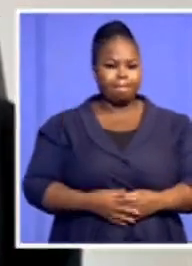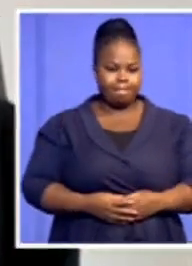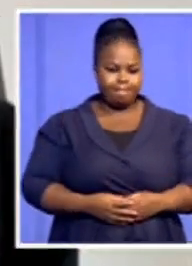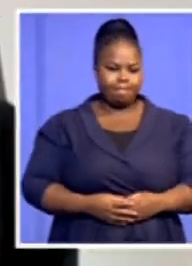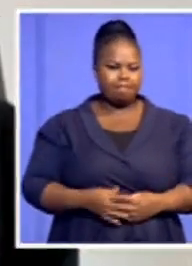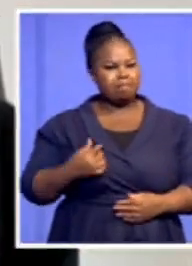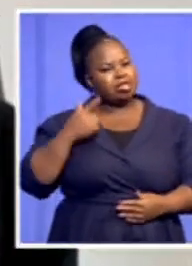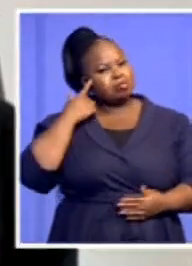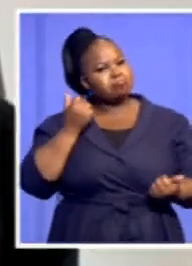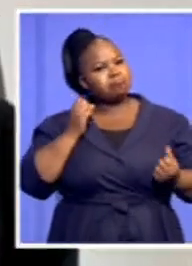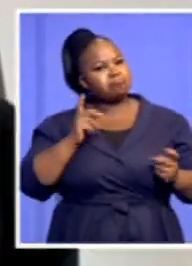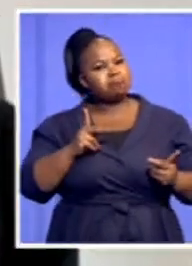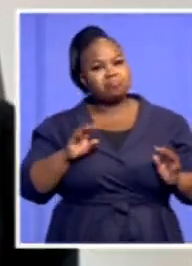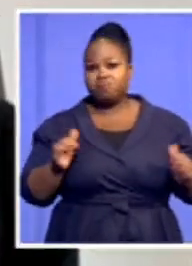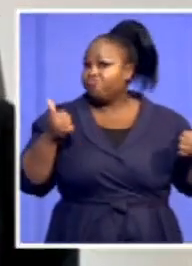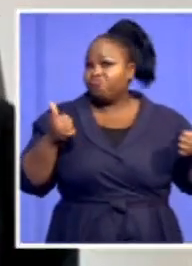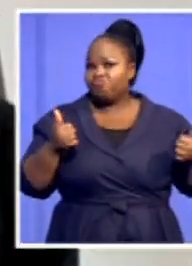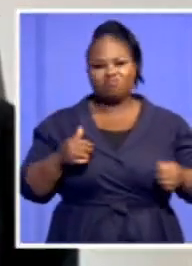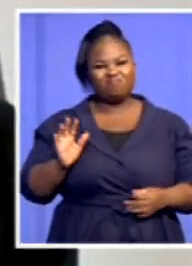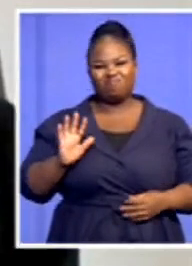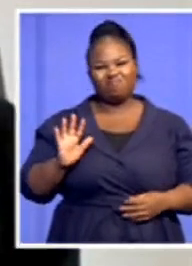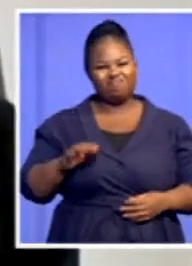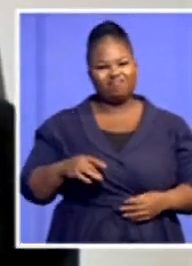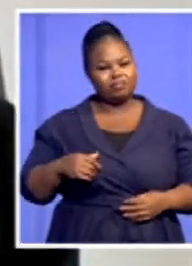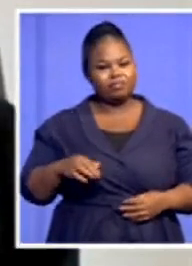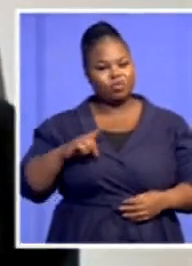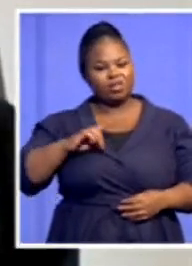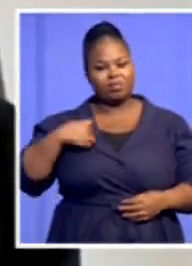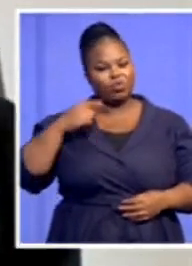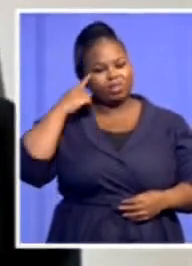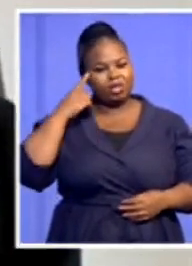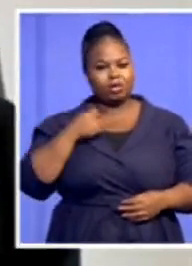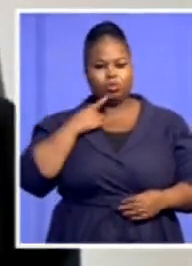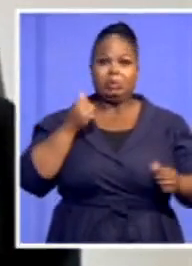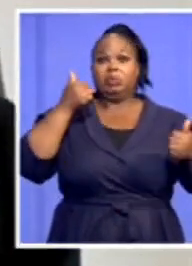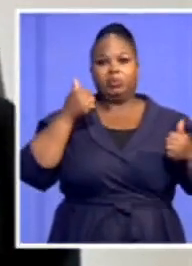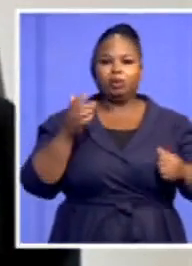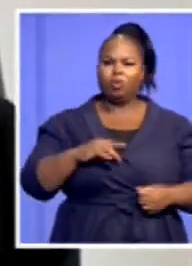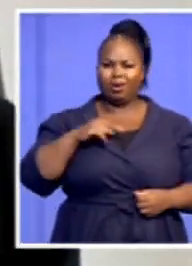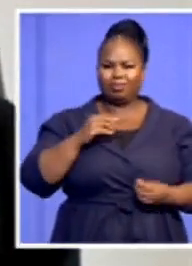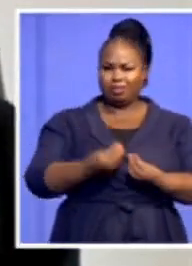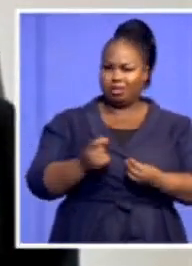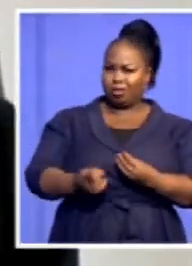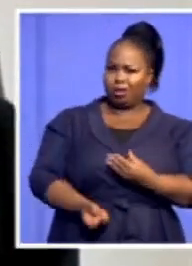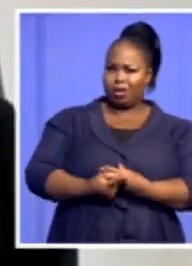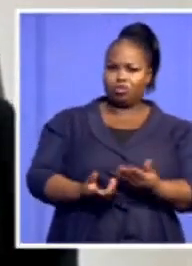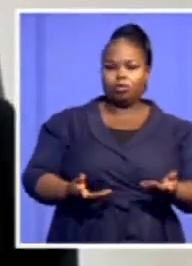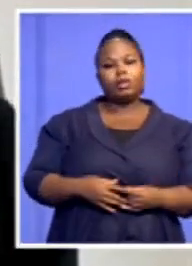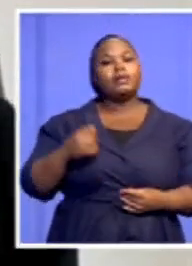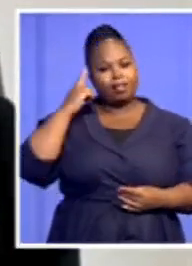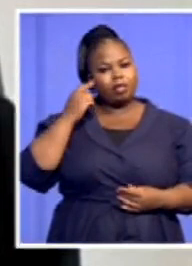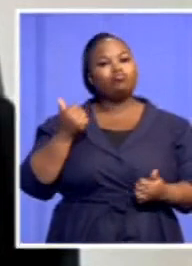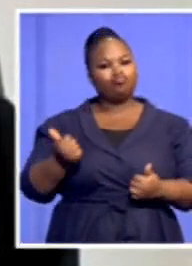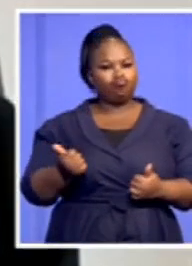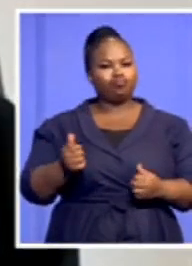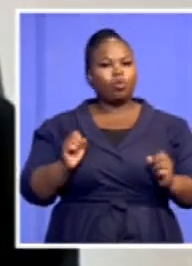say great because I don't think that it can be great after something like this. No. But I think that they are making a good life for